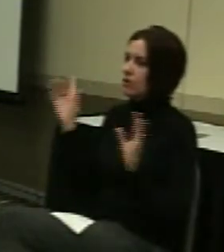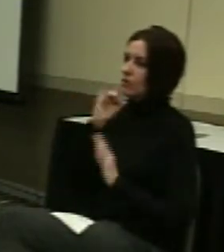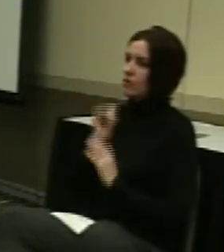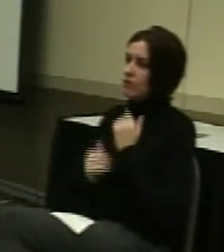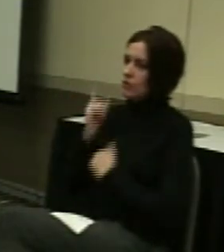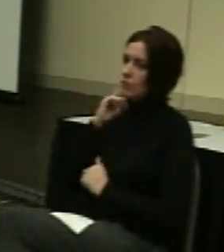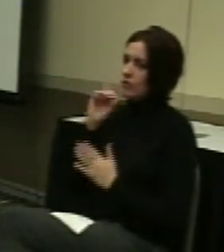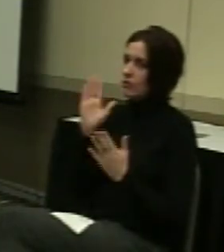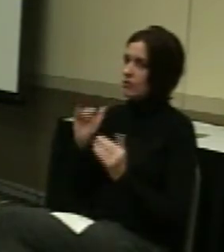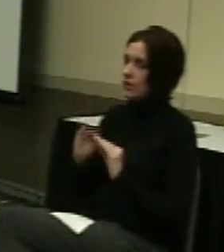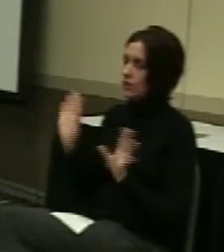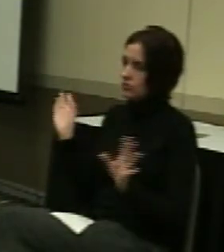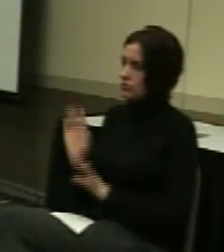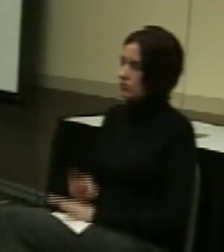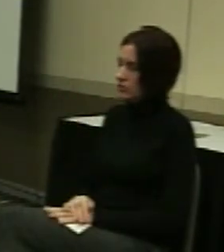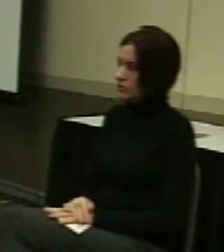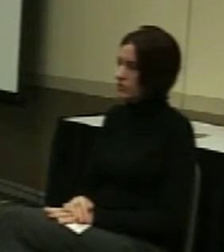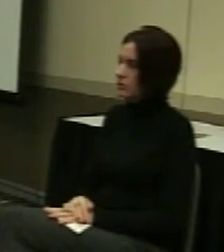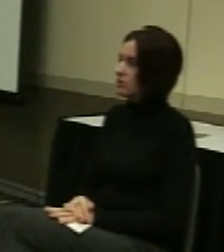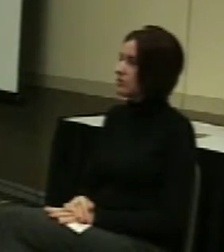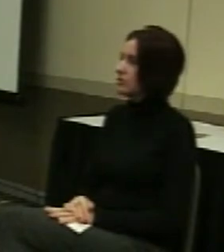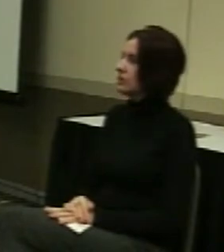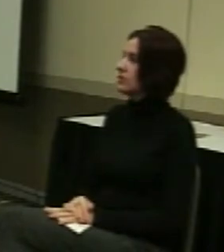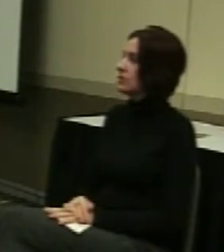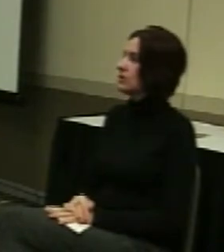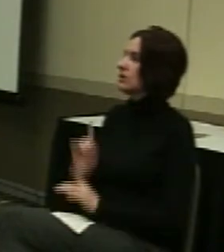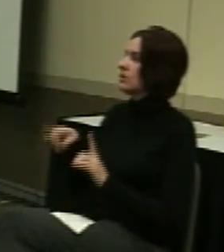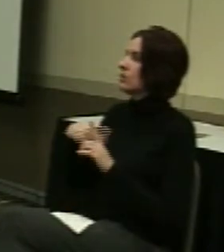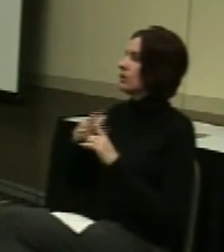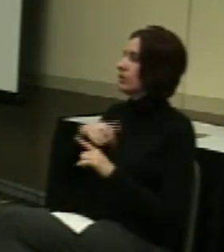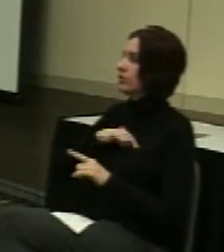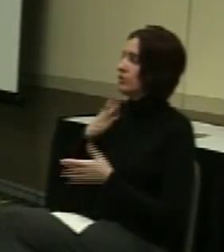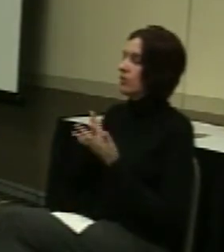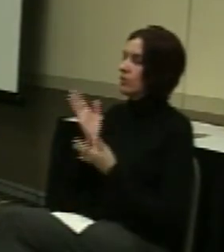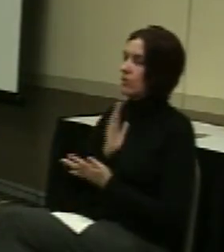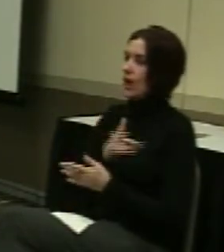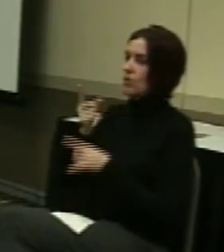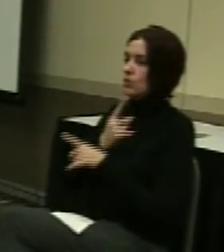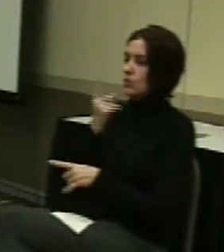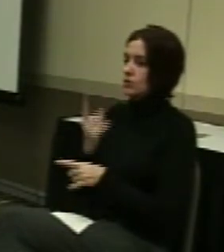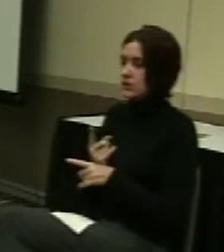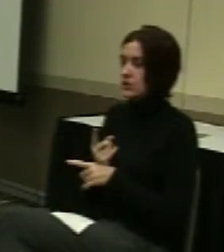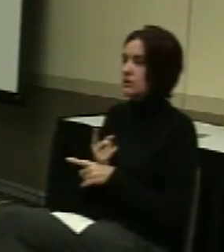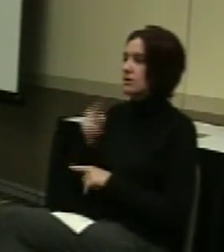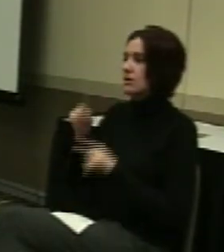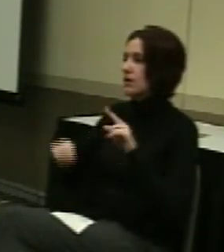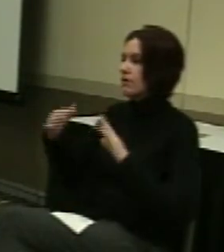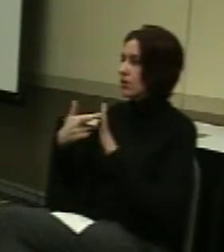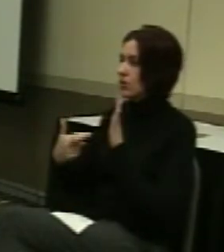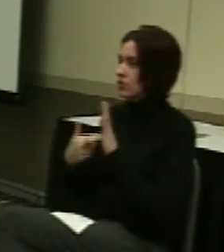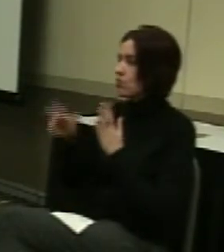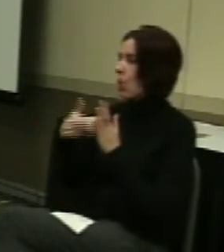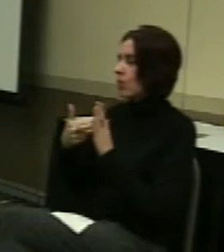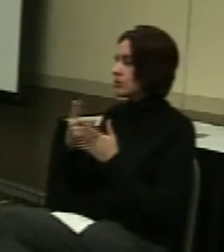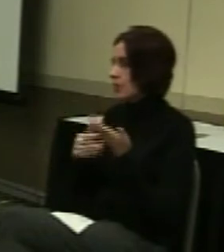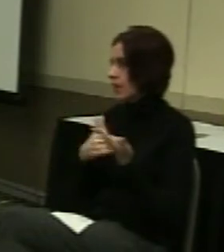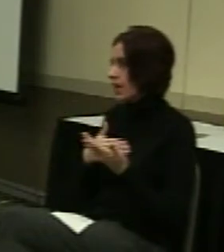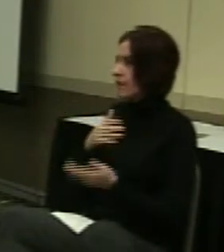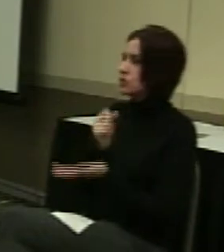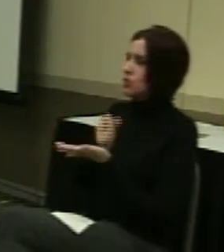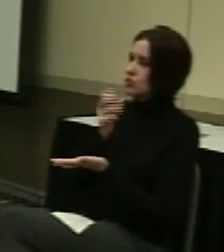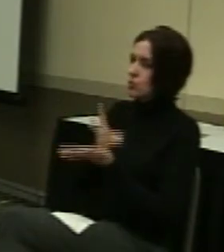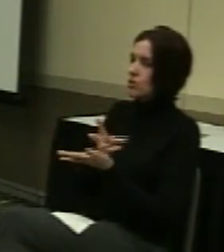our routines as educators and as in our varied roles as social workers, school psychologists,